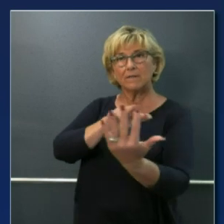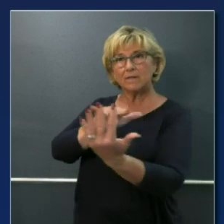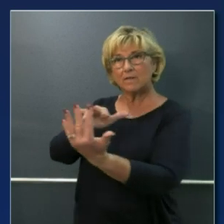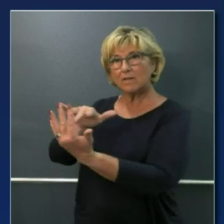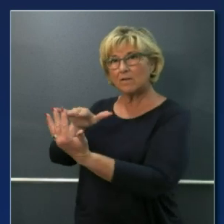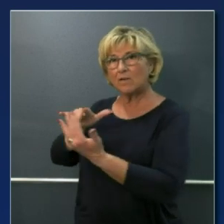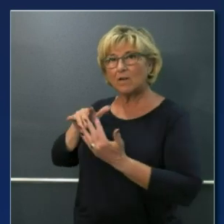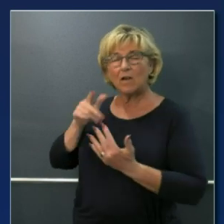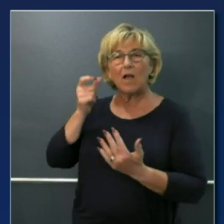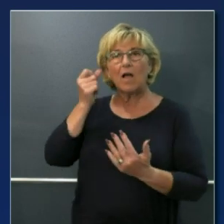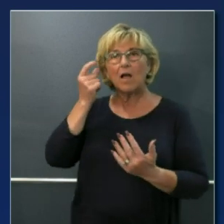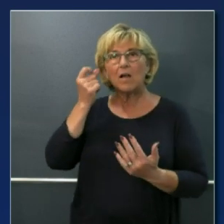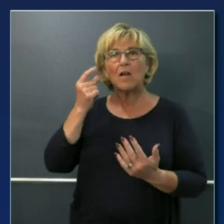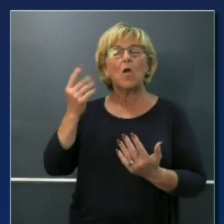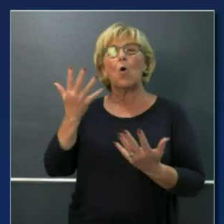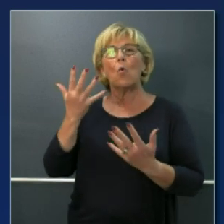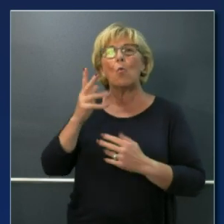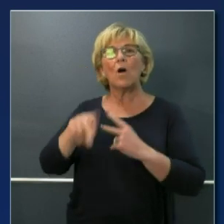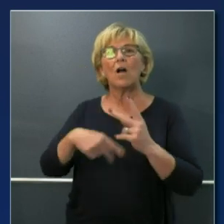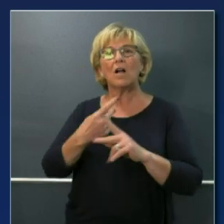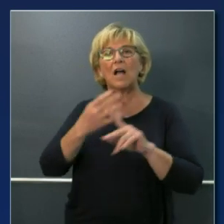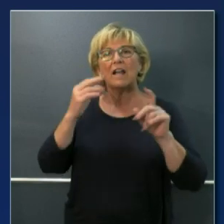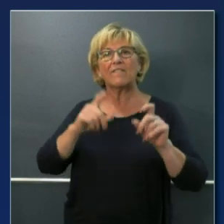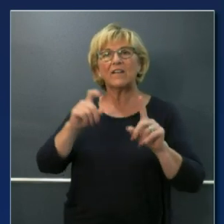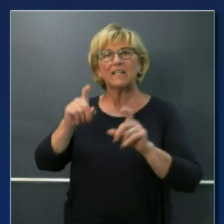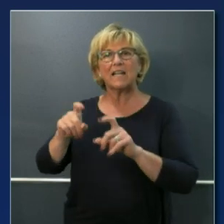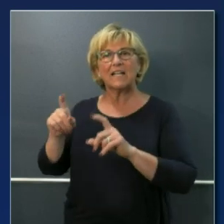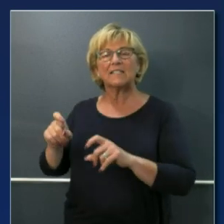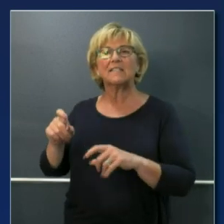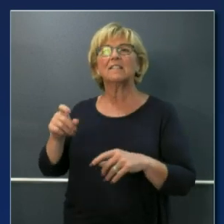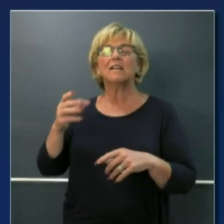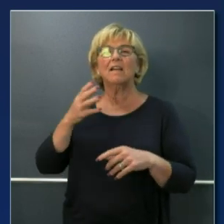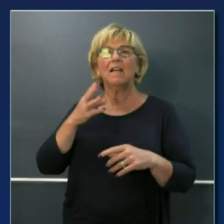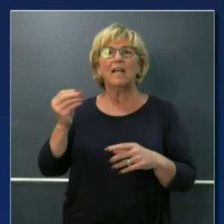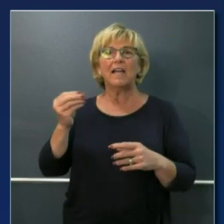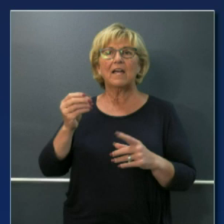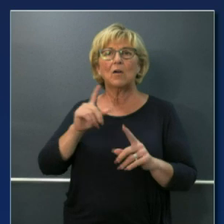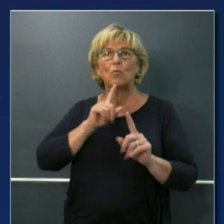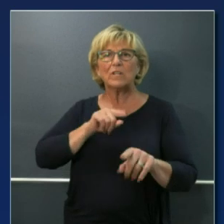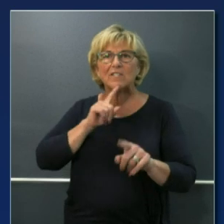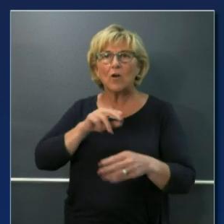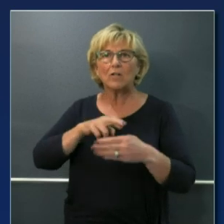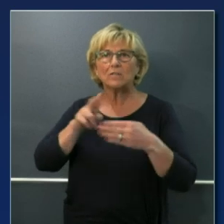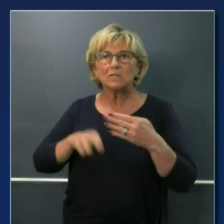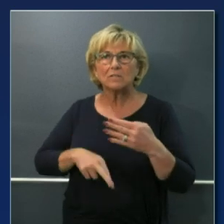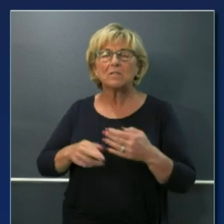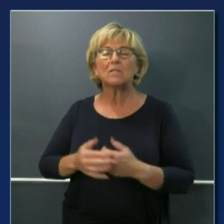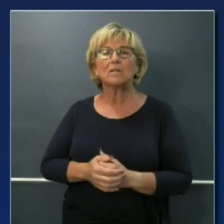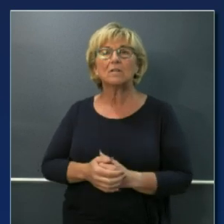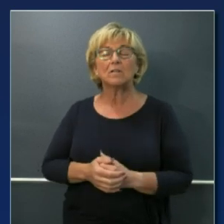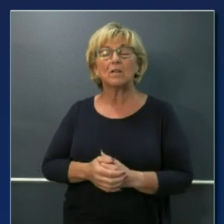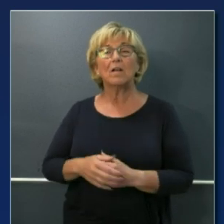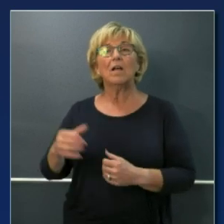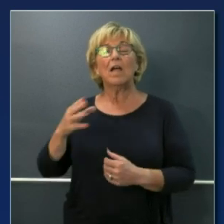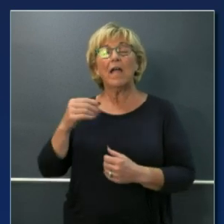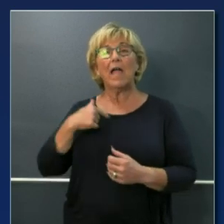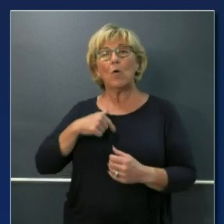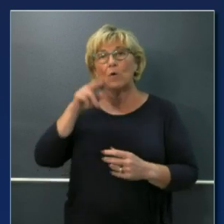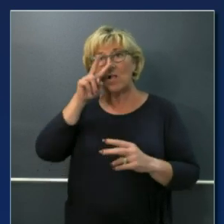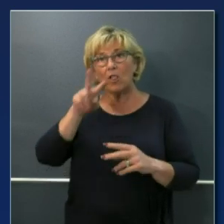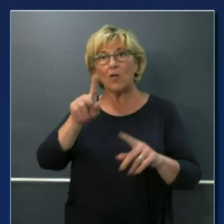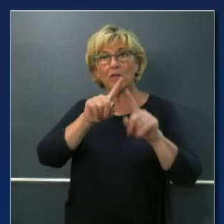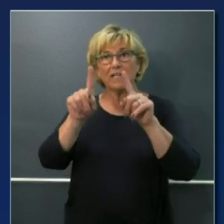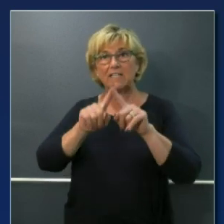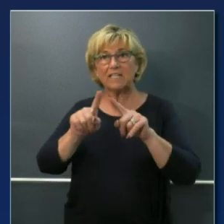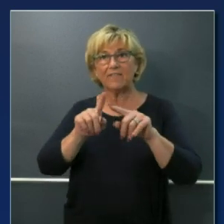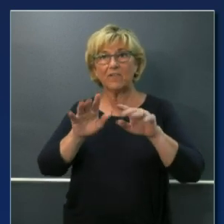possible for us to understand what other types of regional variation might be possible. And the reason that's so important is that we know that